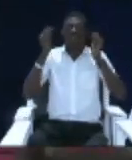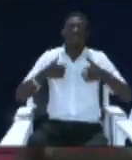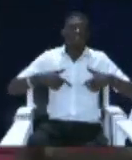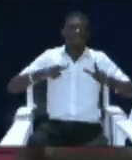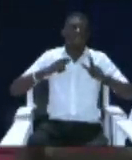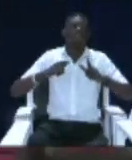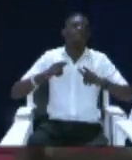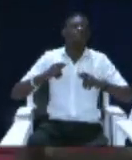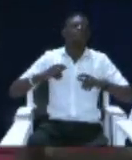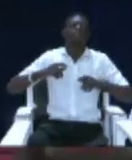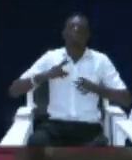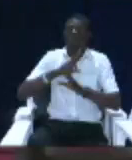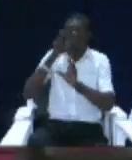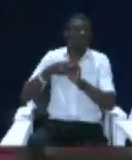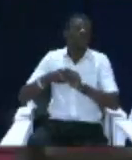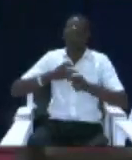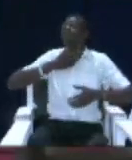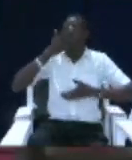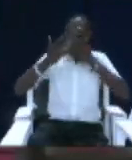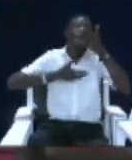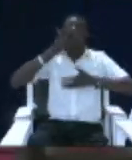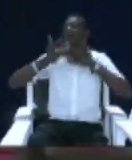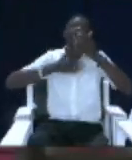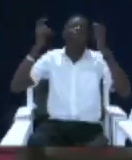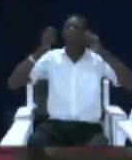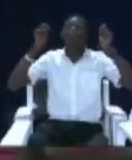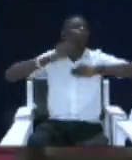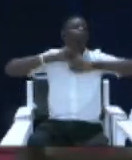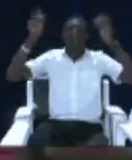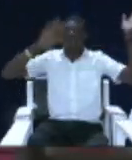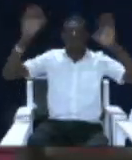us join him in shouting the loudest ever,